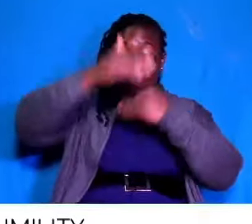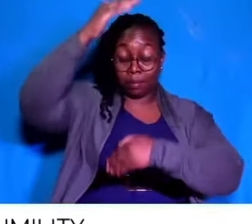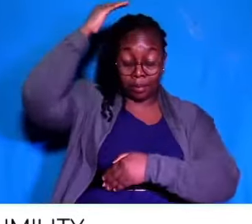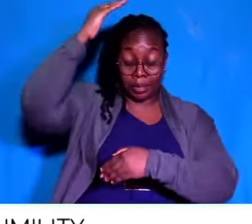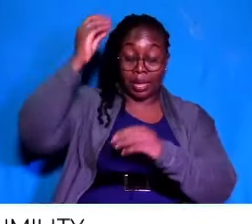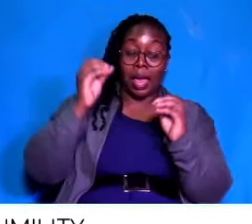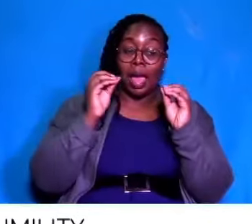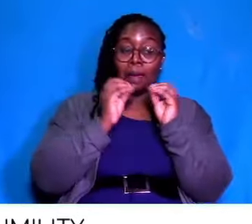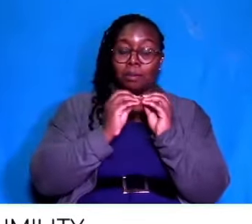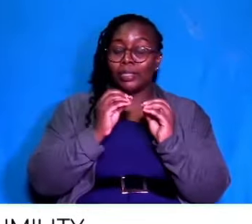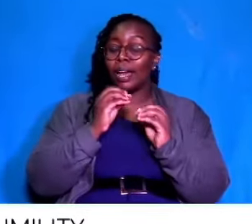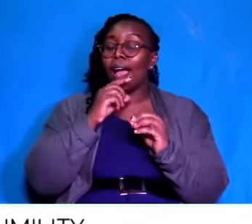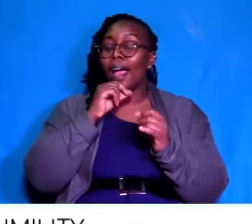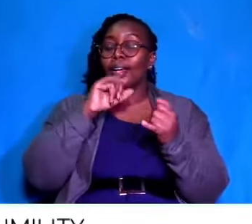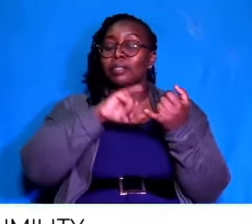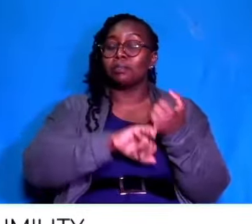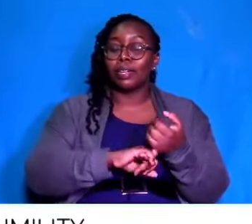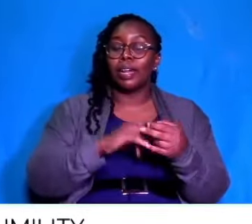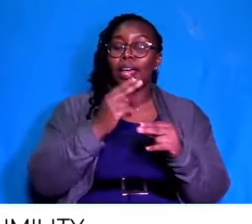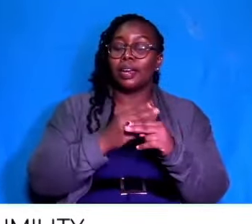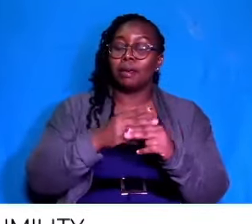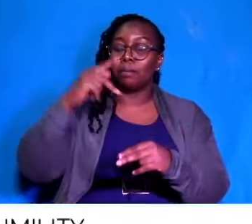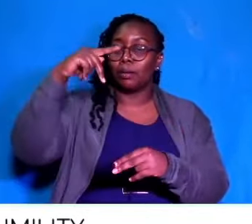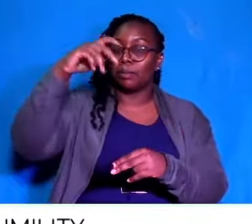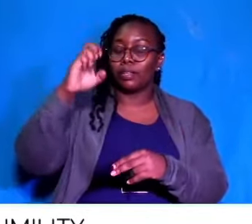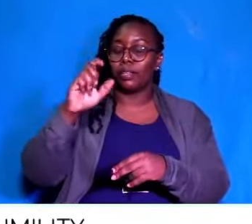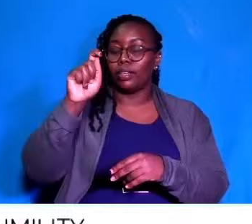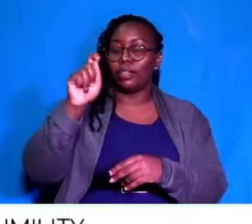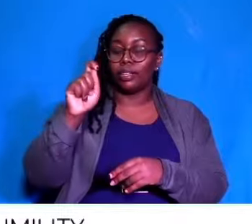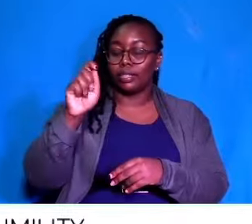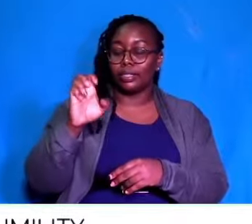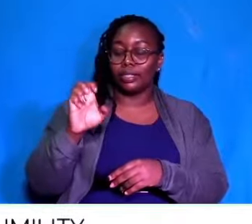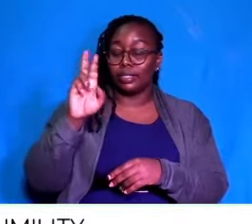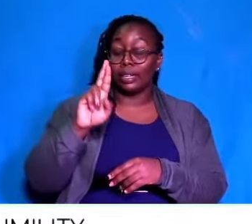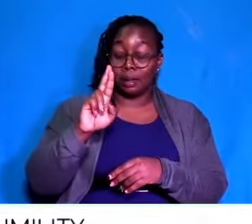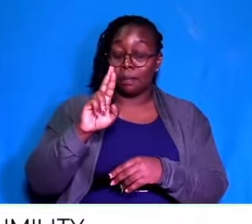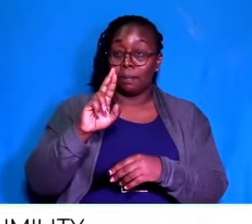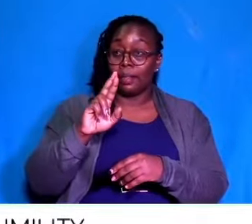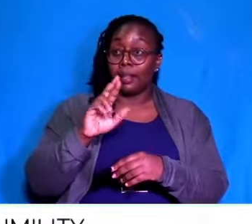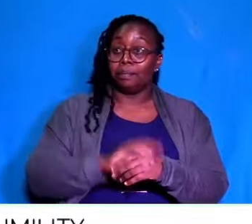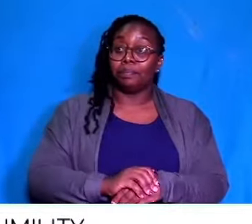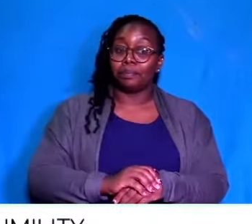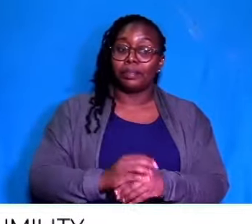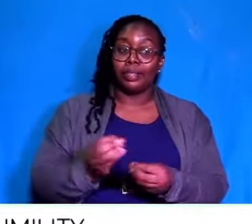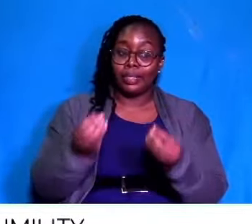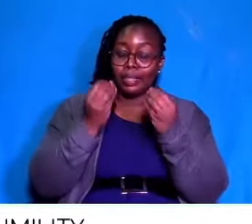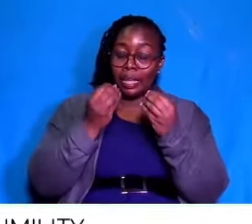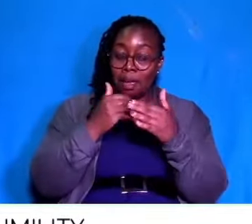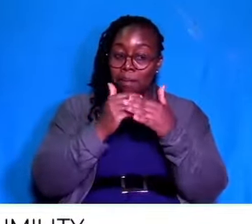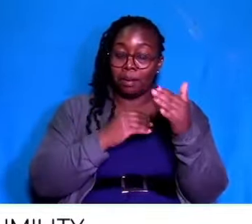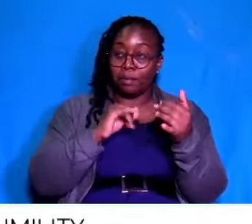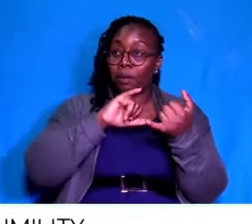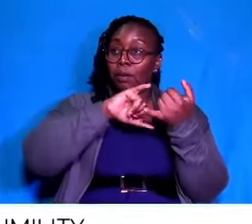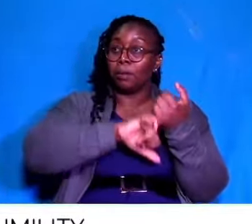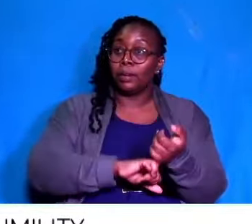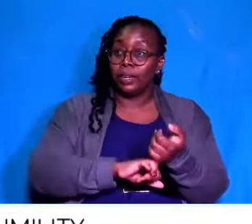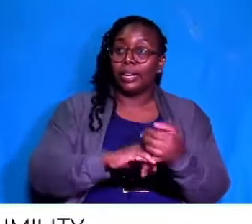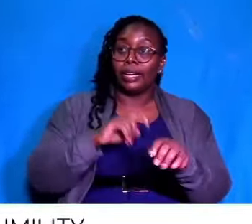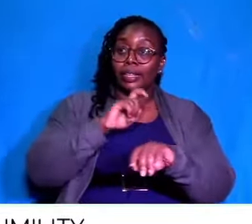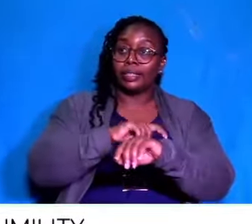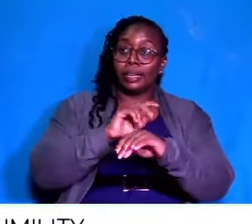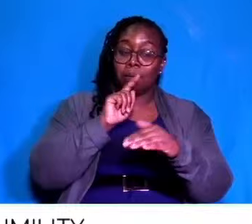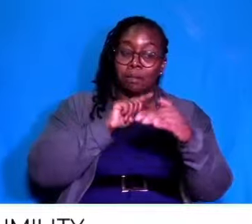about 8 years after we graduated. But I now learned, just before we got married, that when I walked into the university